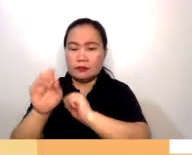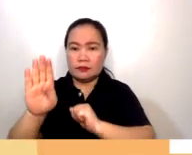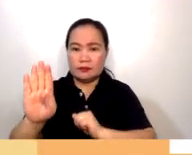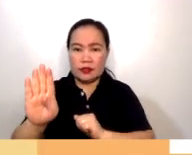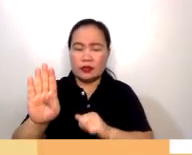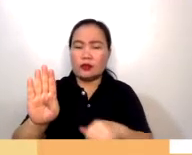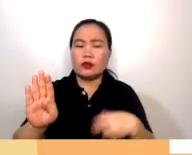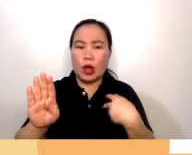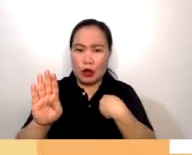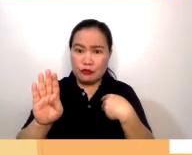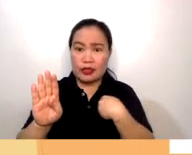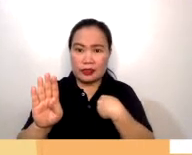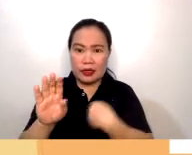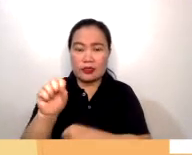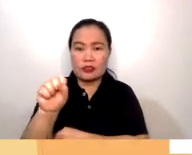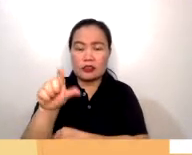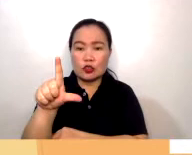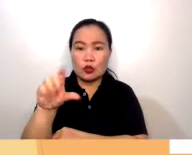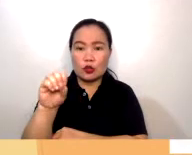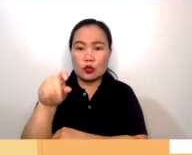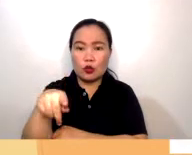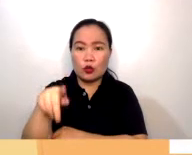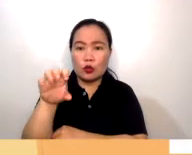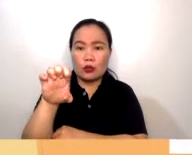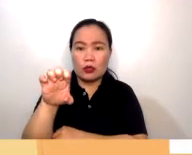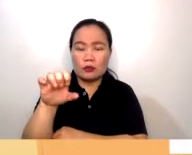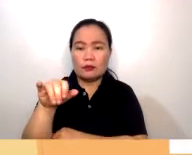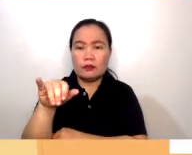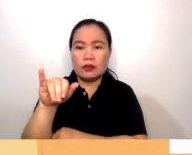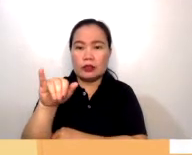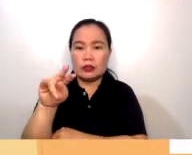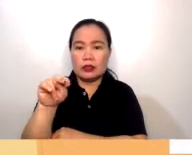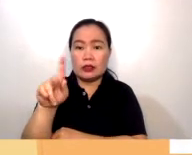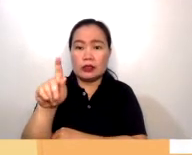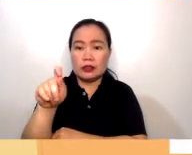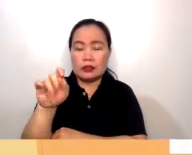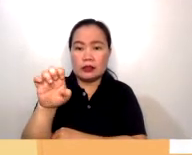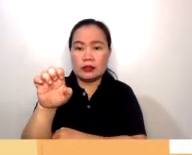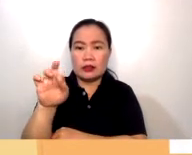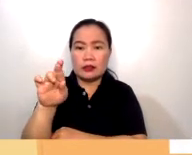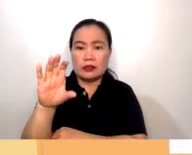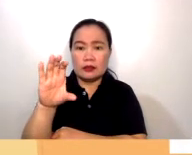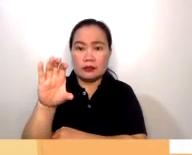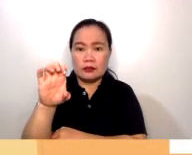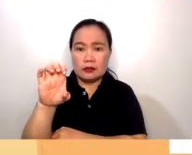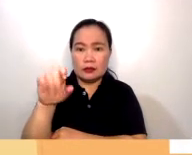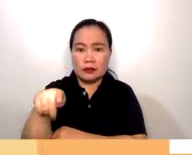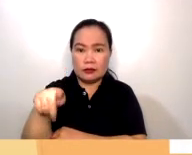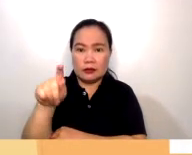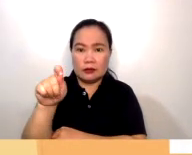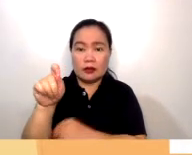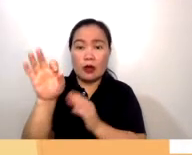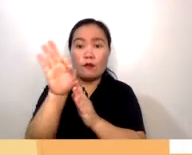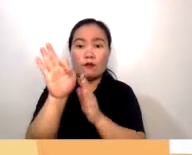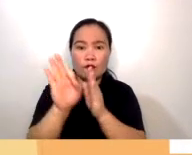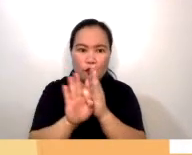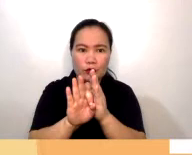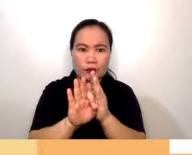ang ating slope-intercept form na y equals mx plus